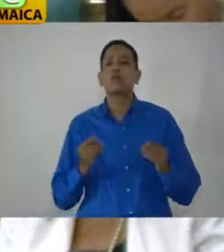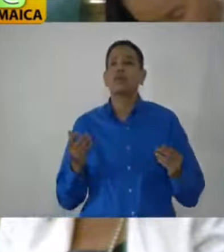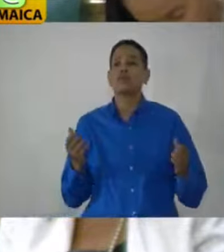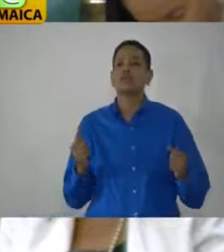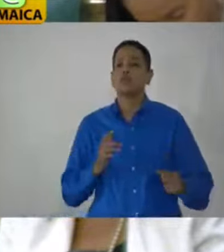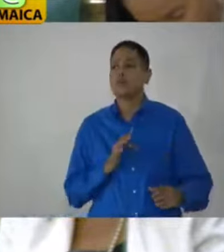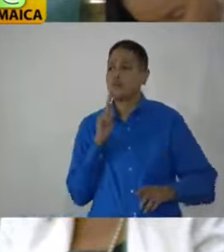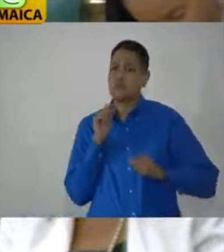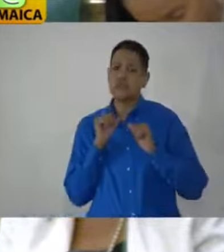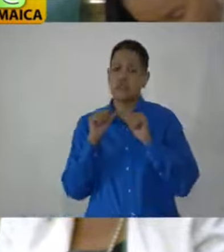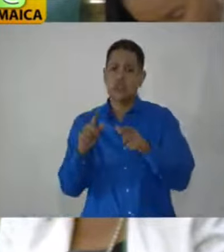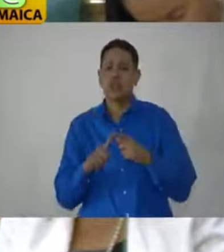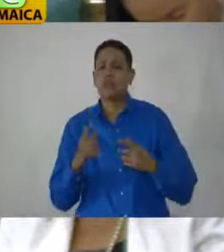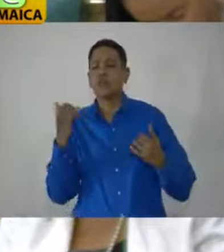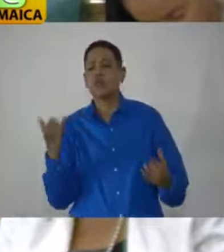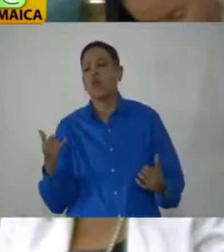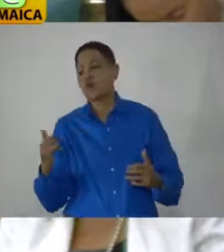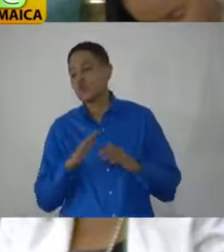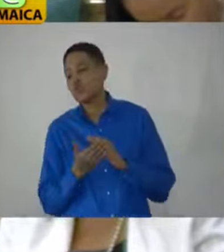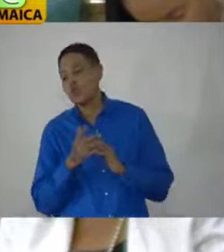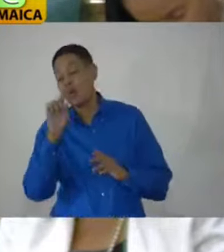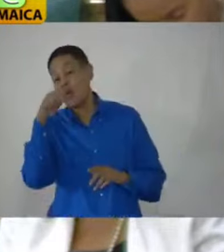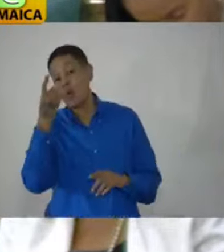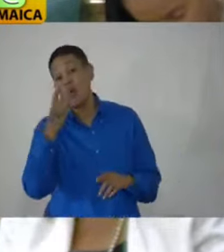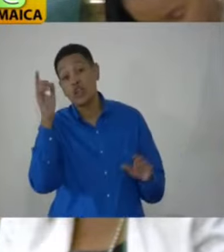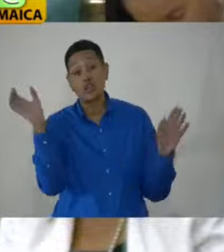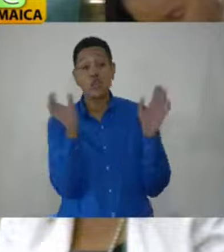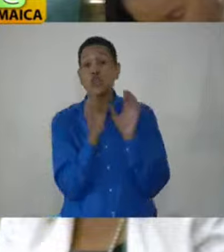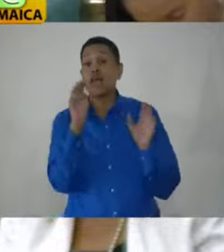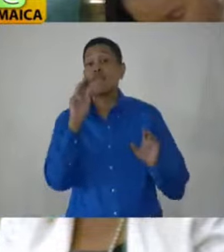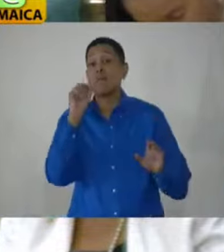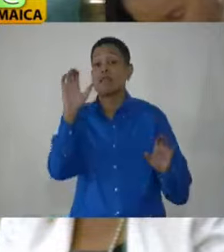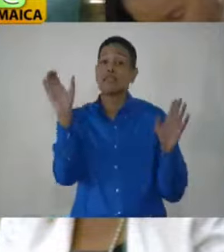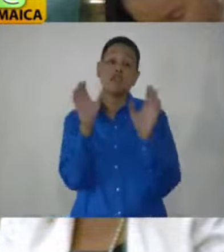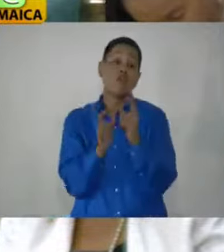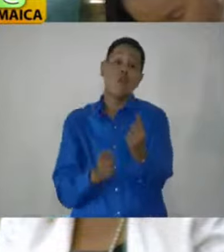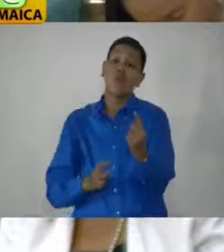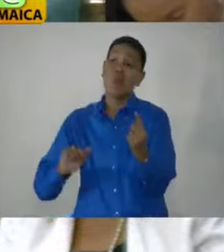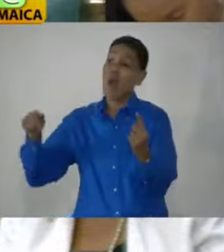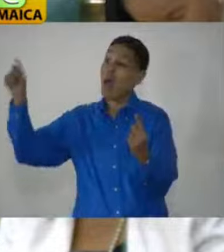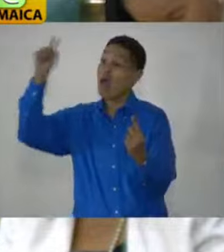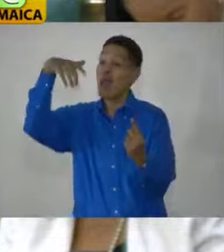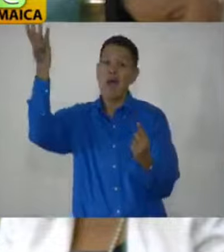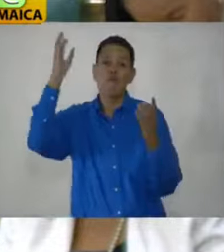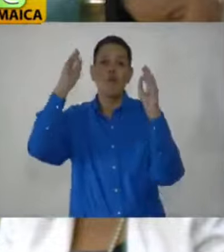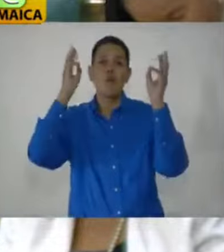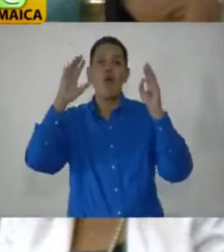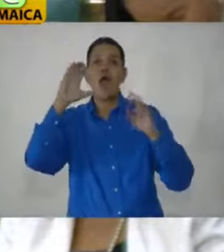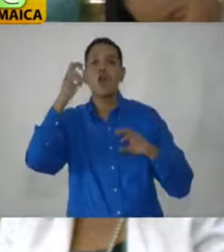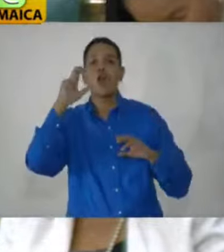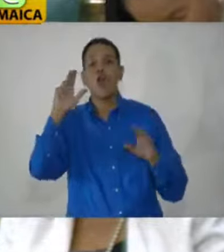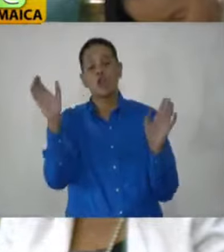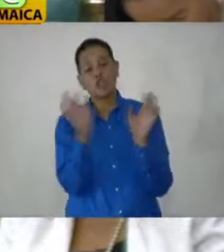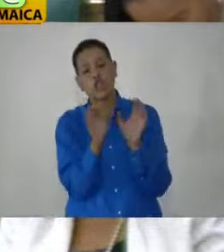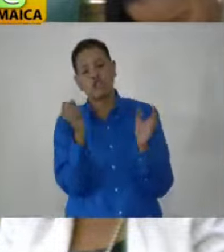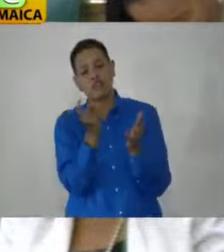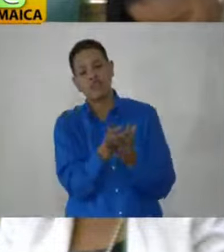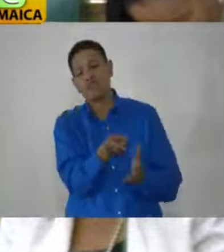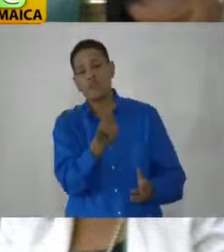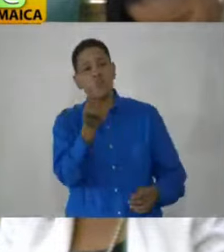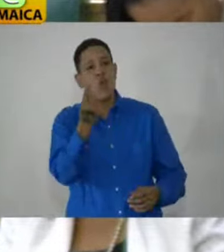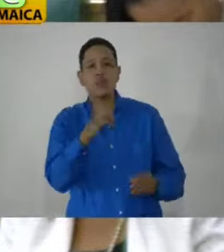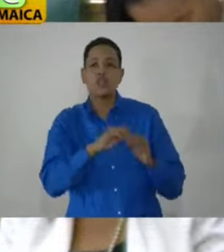of sustainability. So now Jamaica is the only country in the world that has a wild-caught conch that is MSC certified,